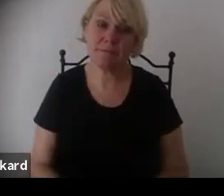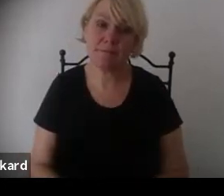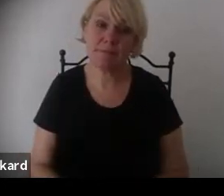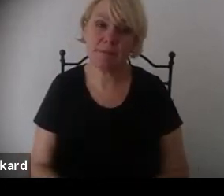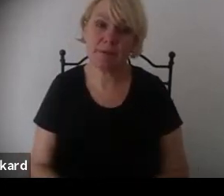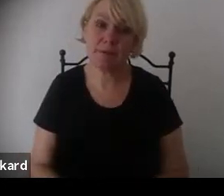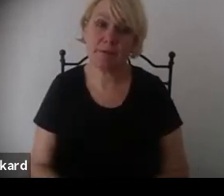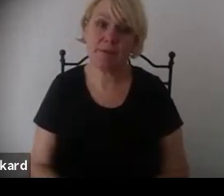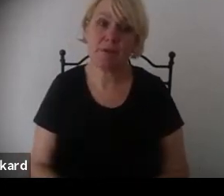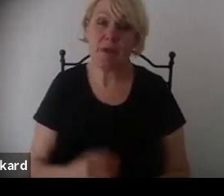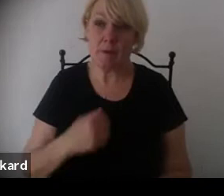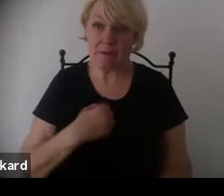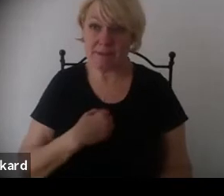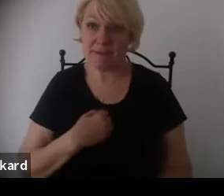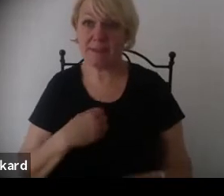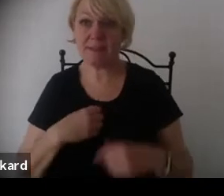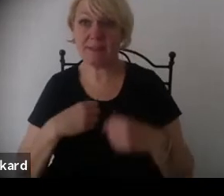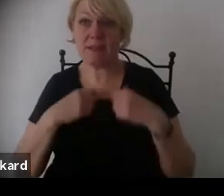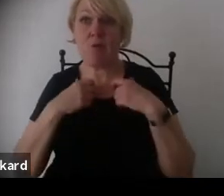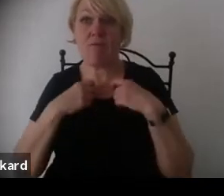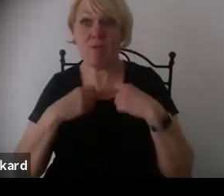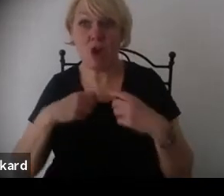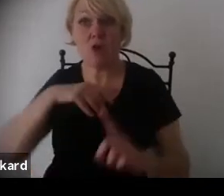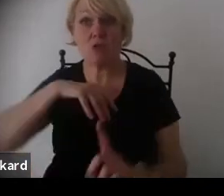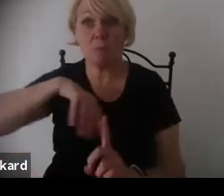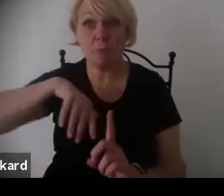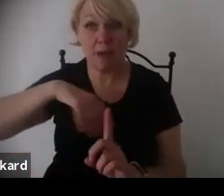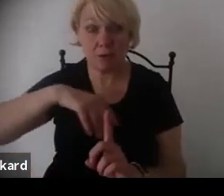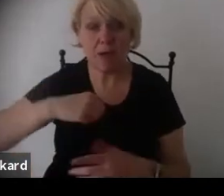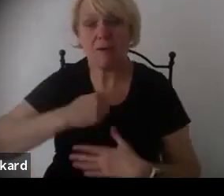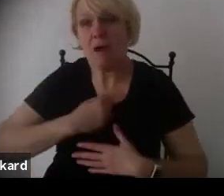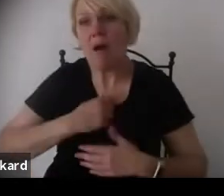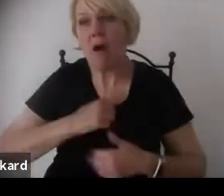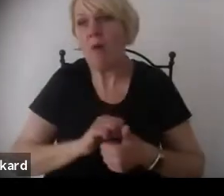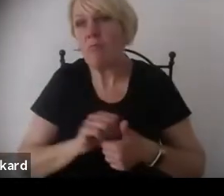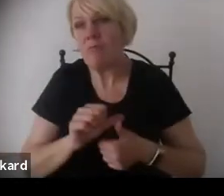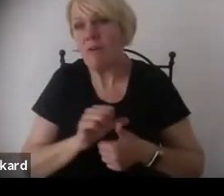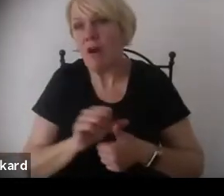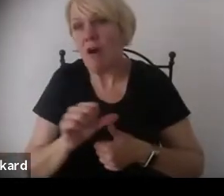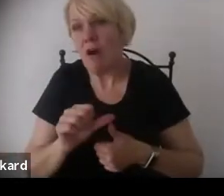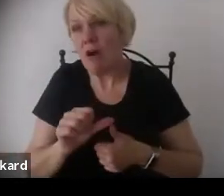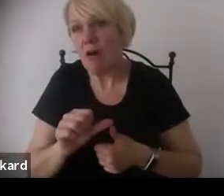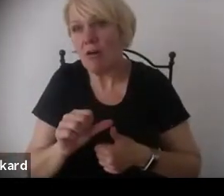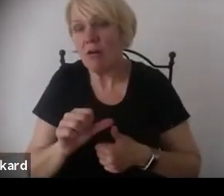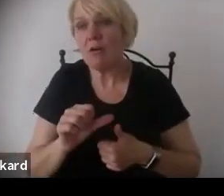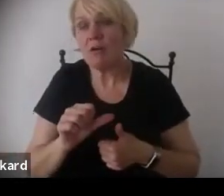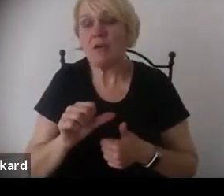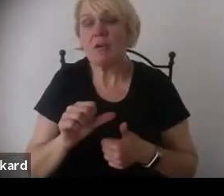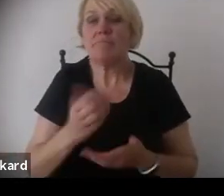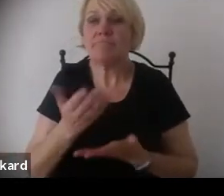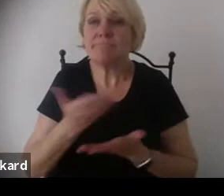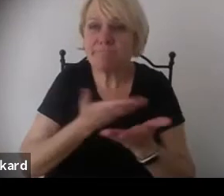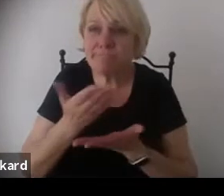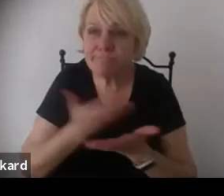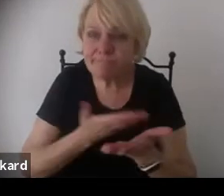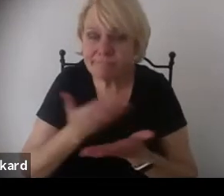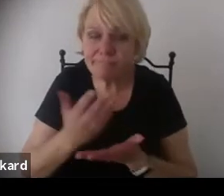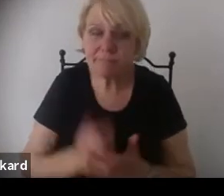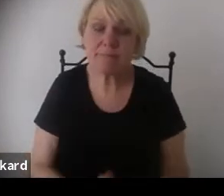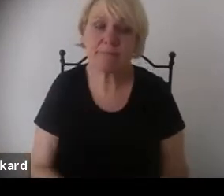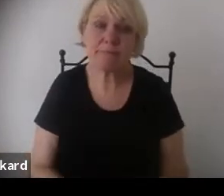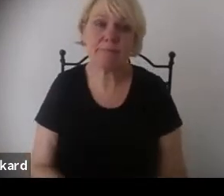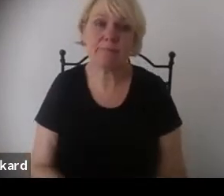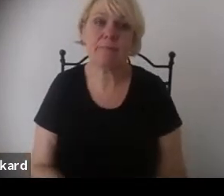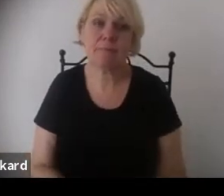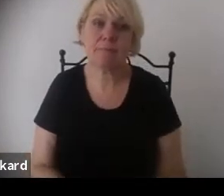nurse by background, I always know that my preferred option would be to see somebody and to come and talk to them, sort of like